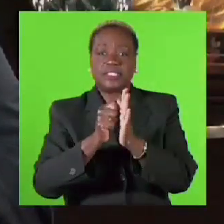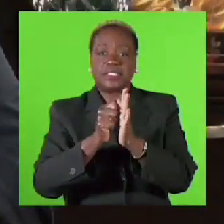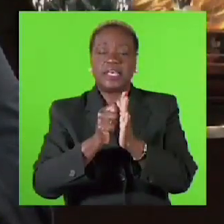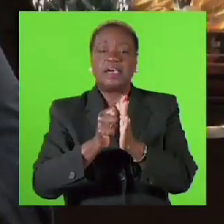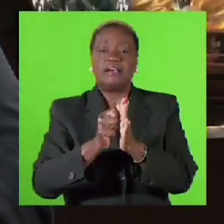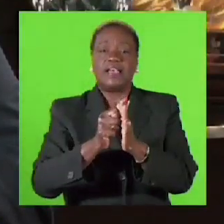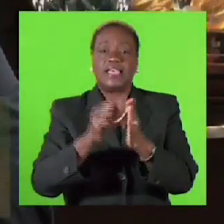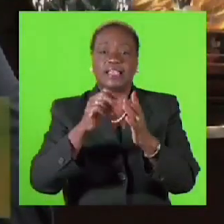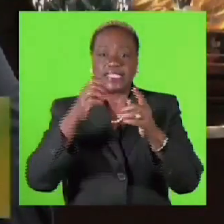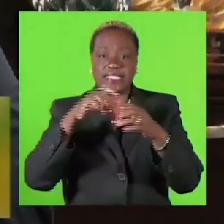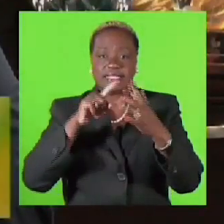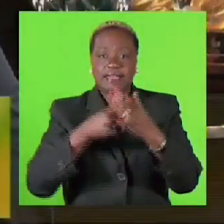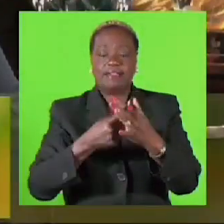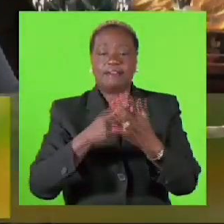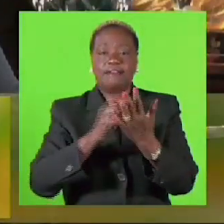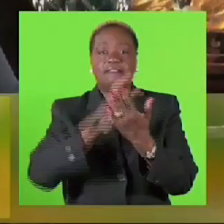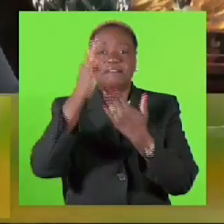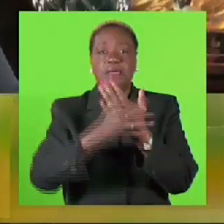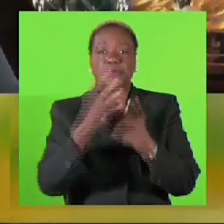effective February 17th.